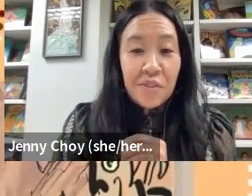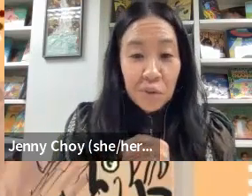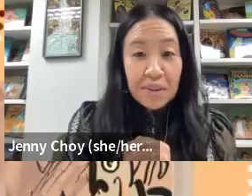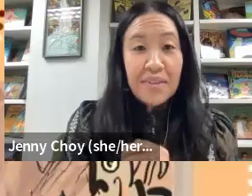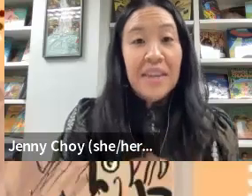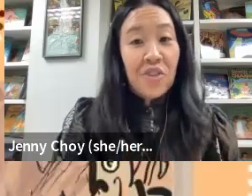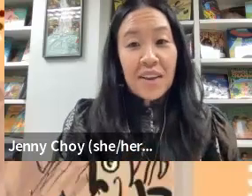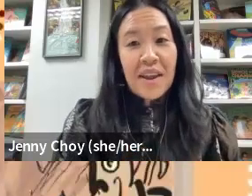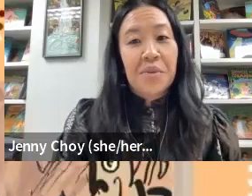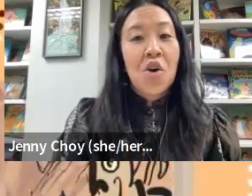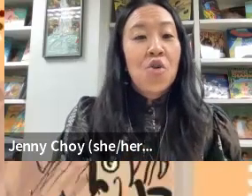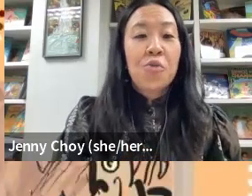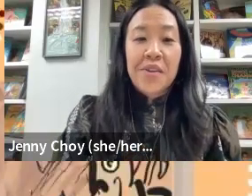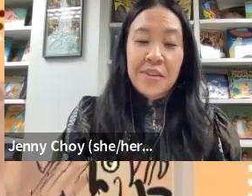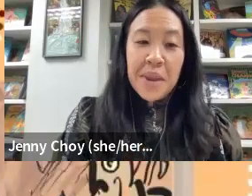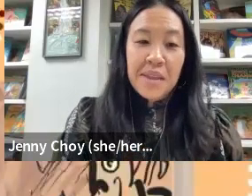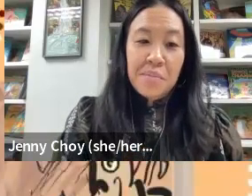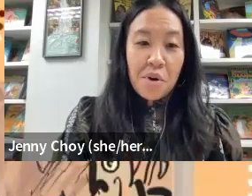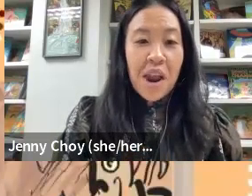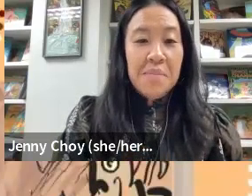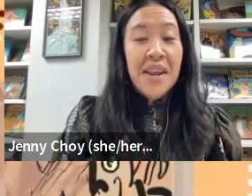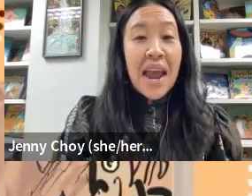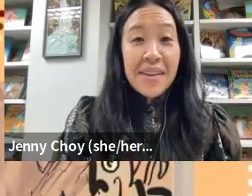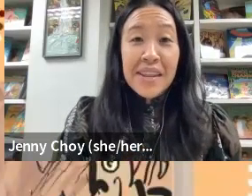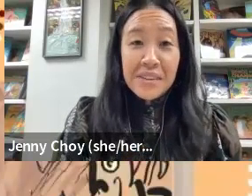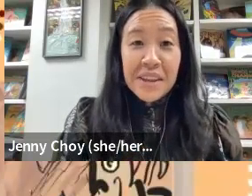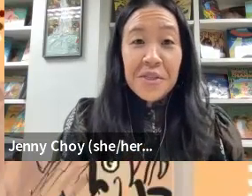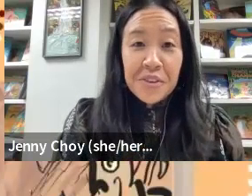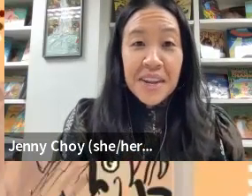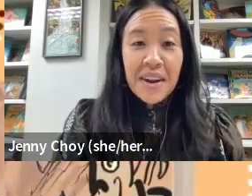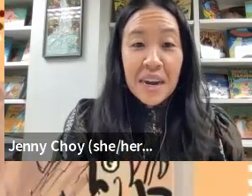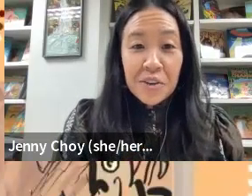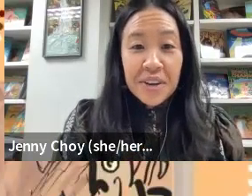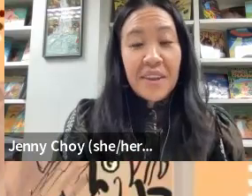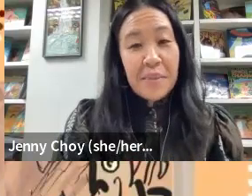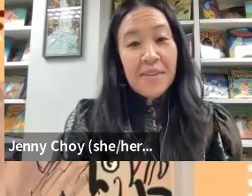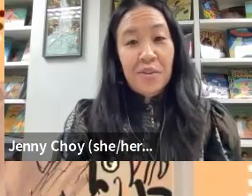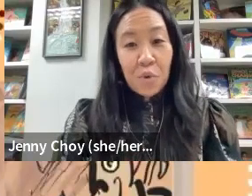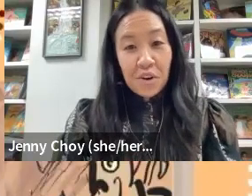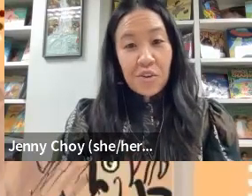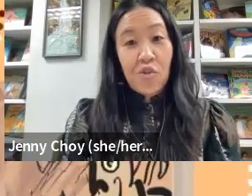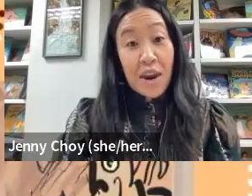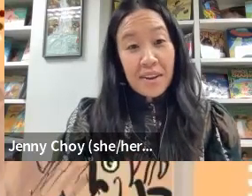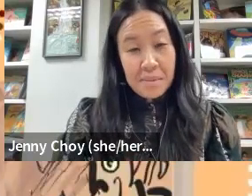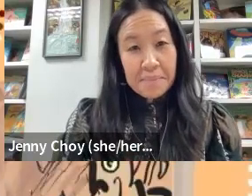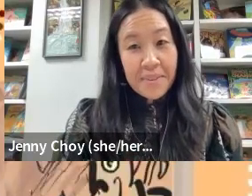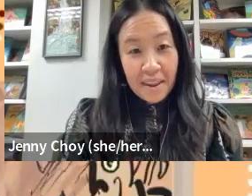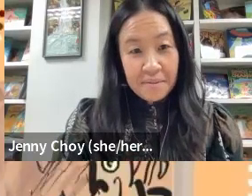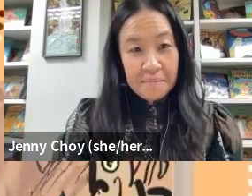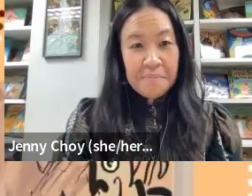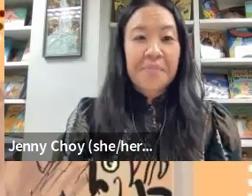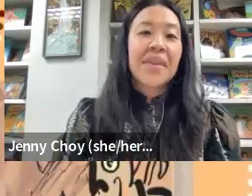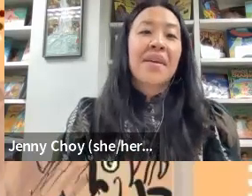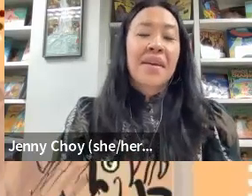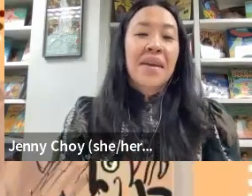of students in Chi-Town who participate in the program and the nearly 1,300 Safe Passage workers trying to keep them